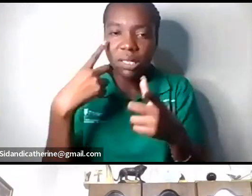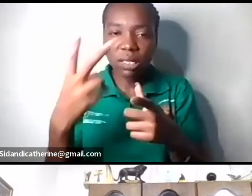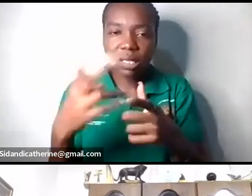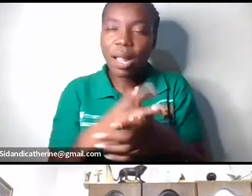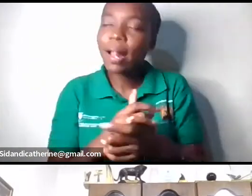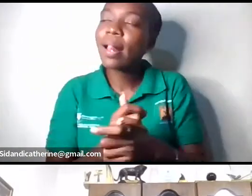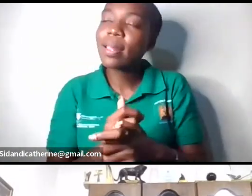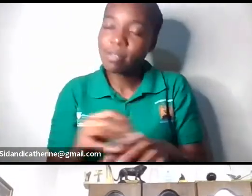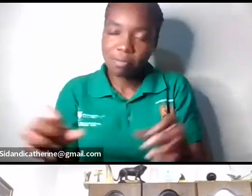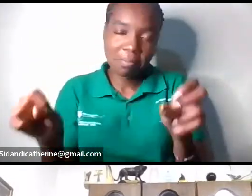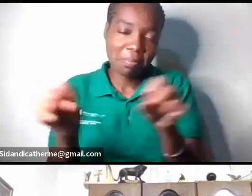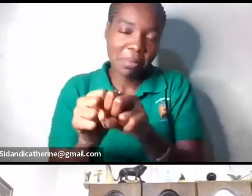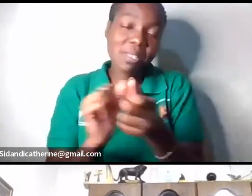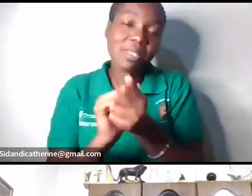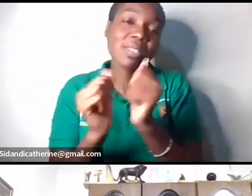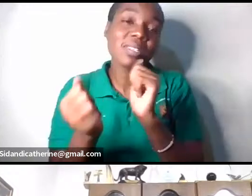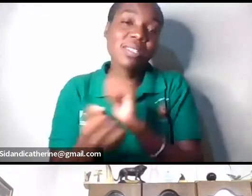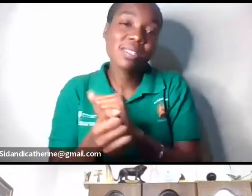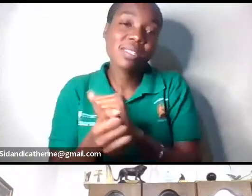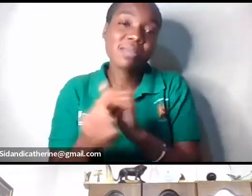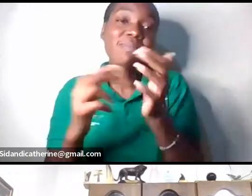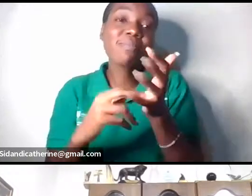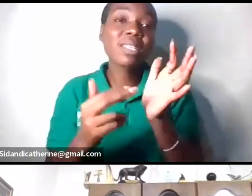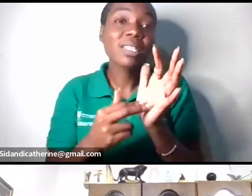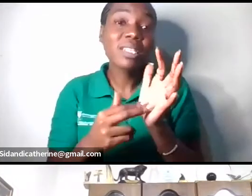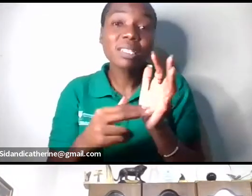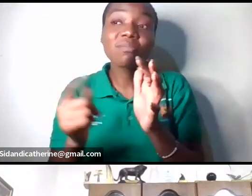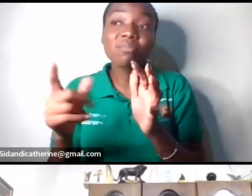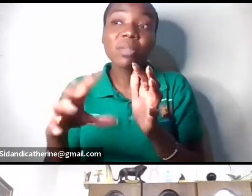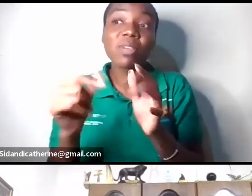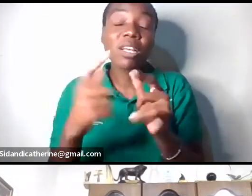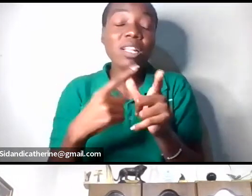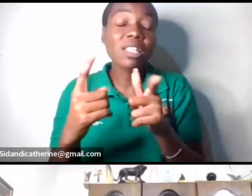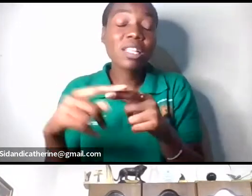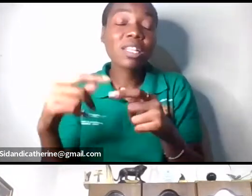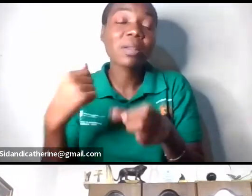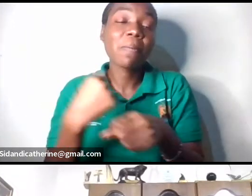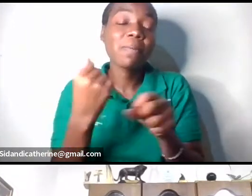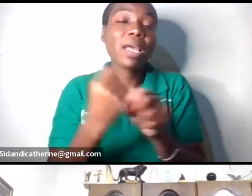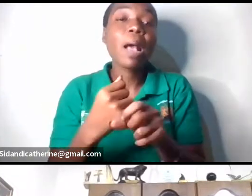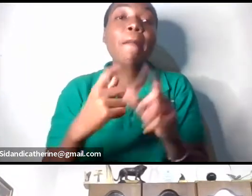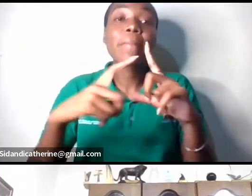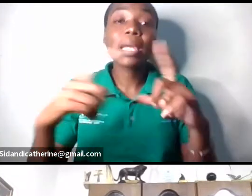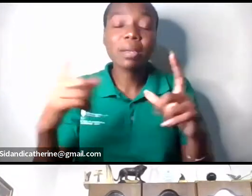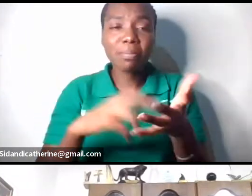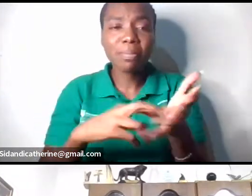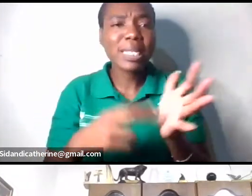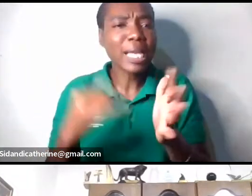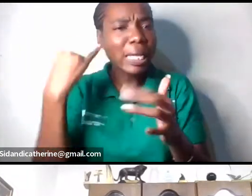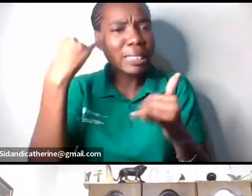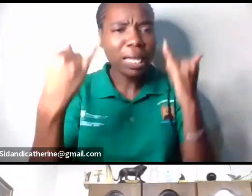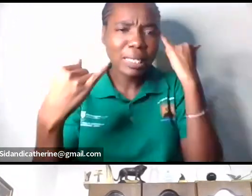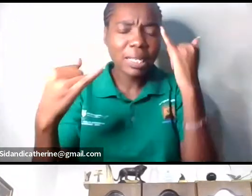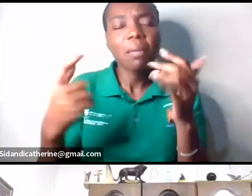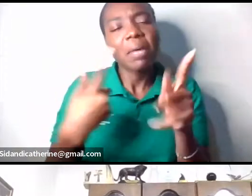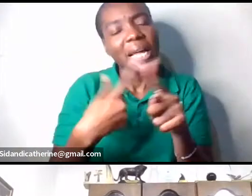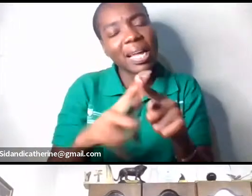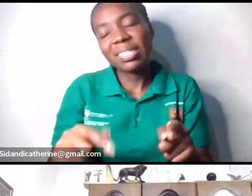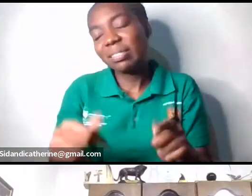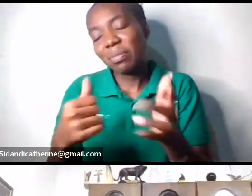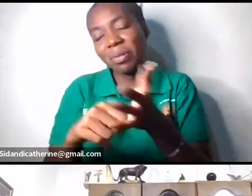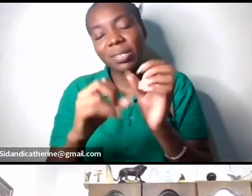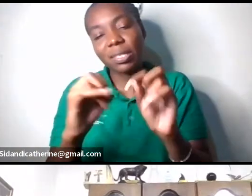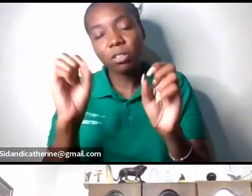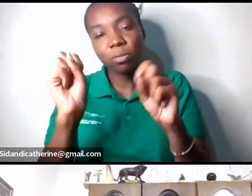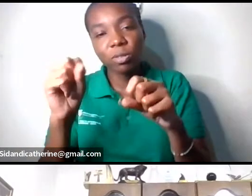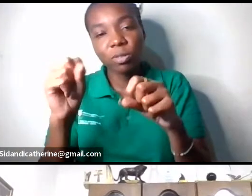But I mean, they took a concept and they've made it big. But we can learn from them. We can actually observe, learn, and the